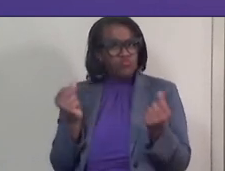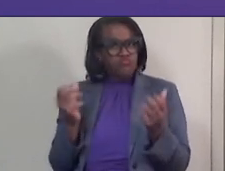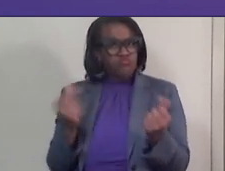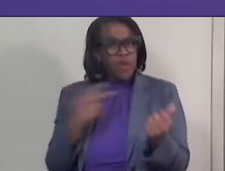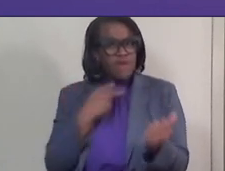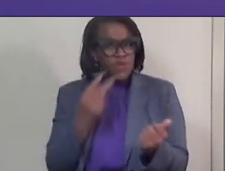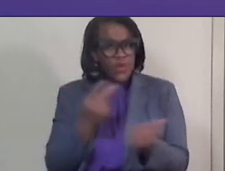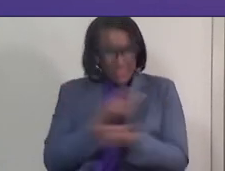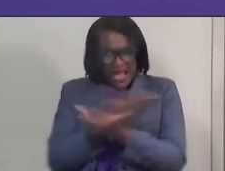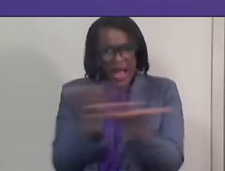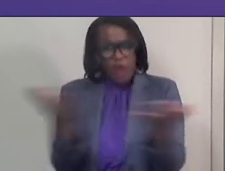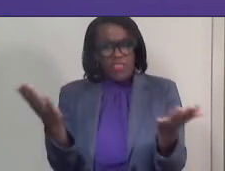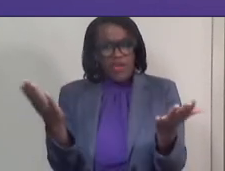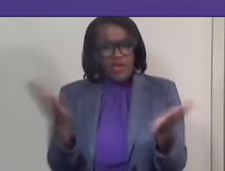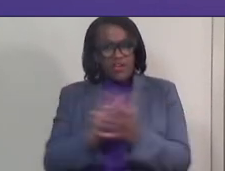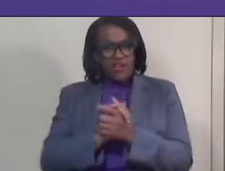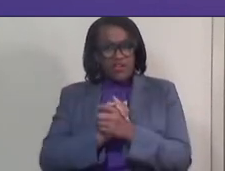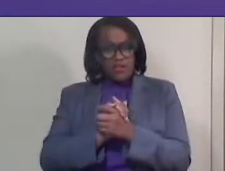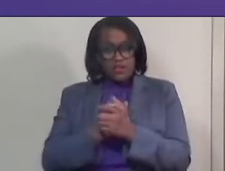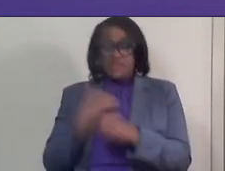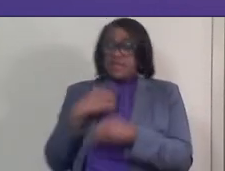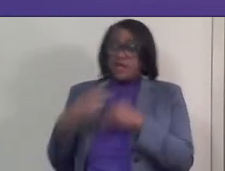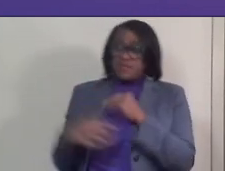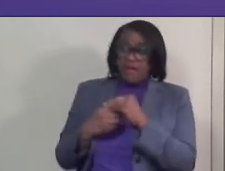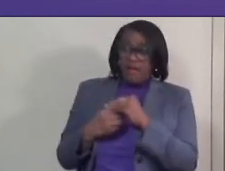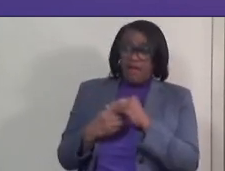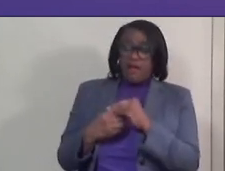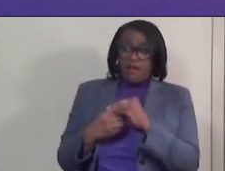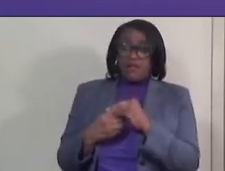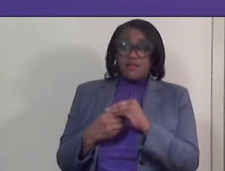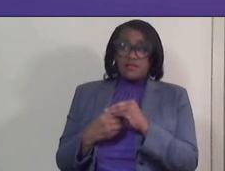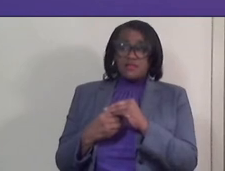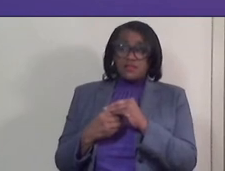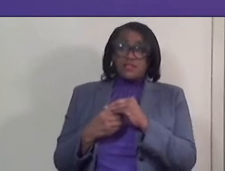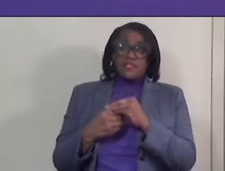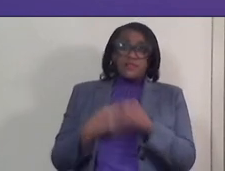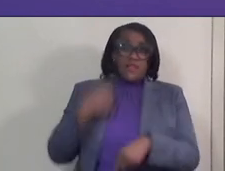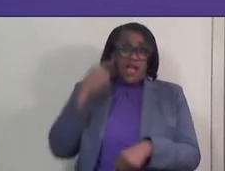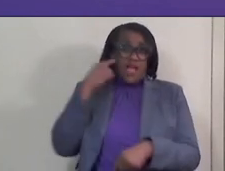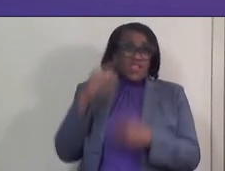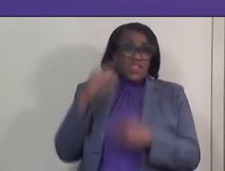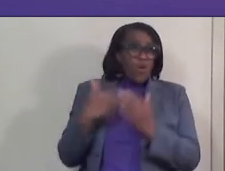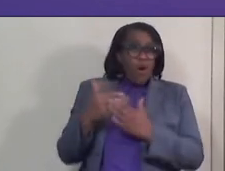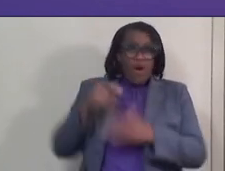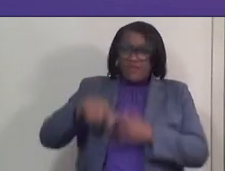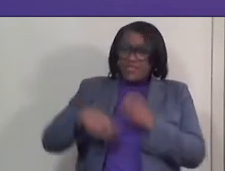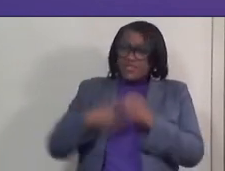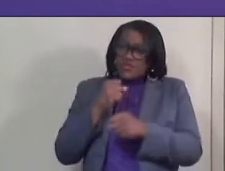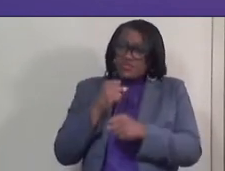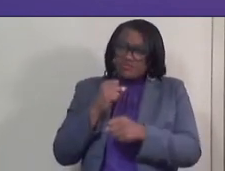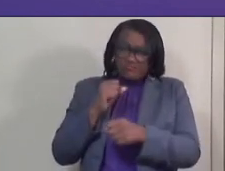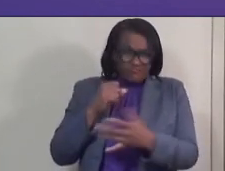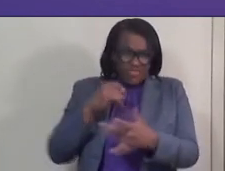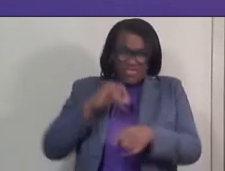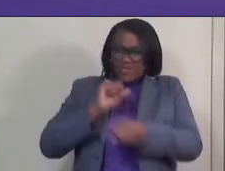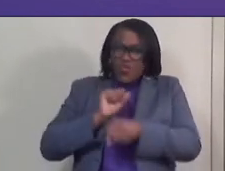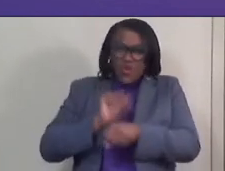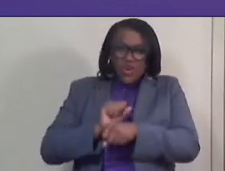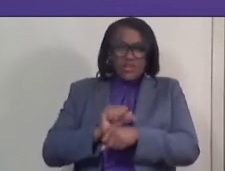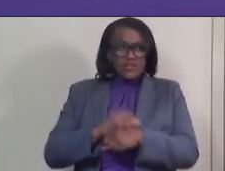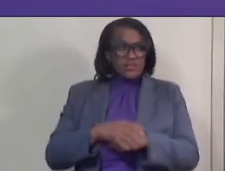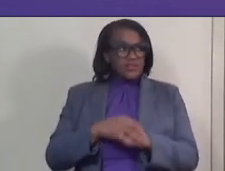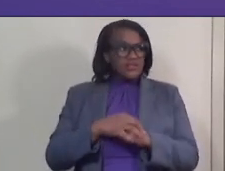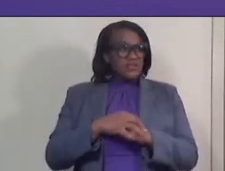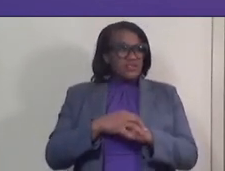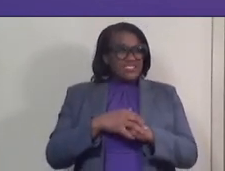Yeah, and I'm going to add on to that as well. I think that, you know, all of this work is really